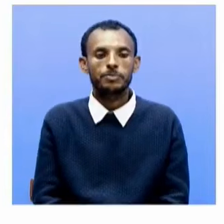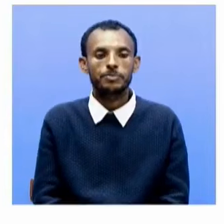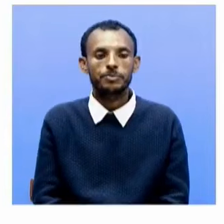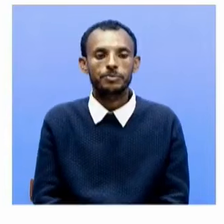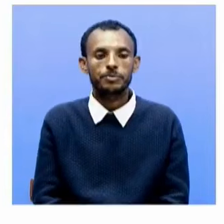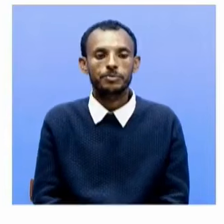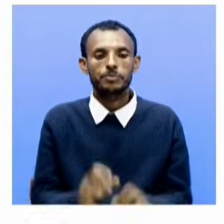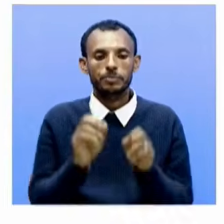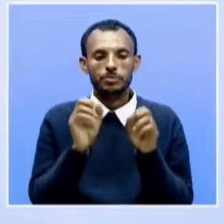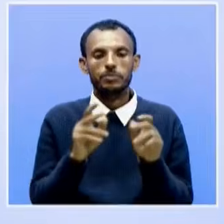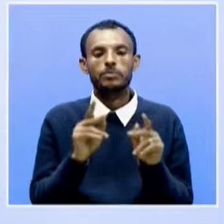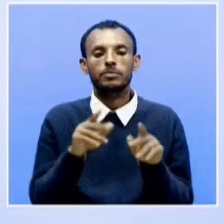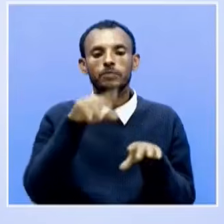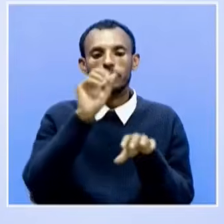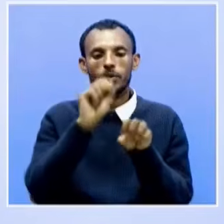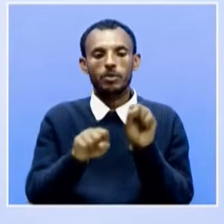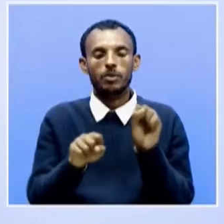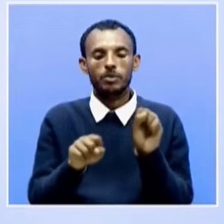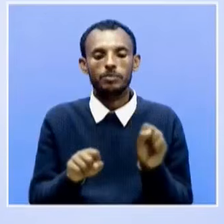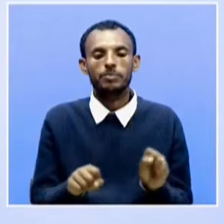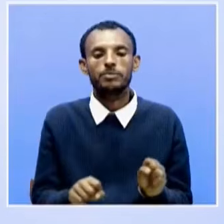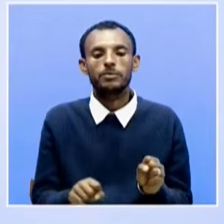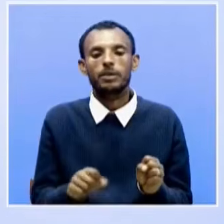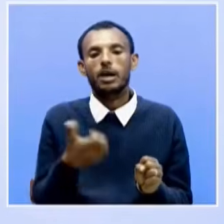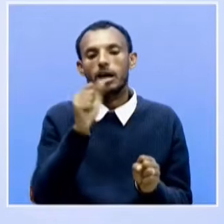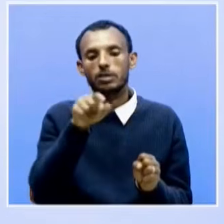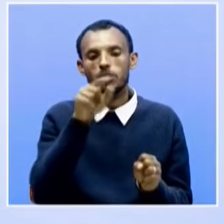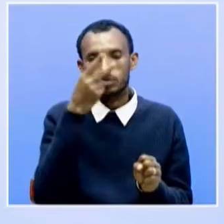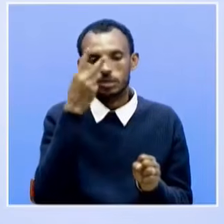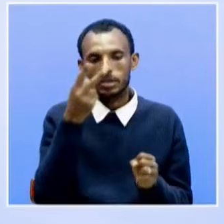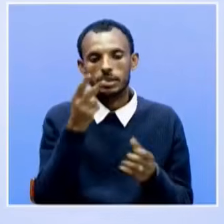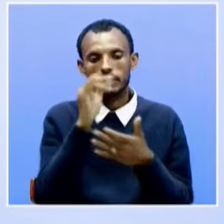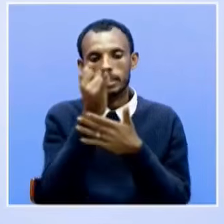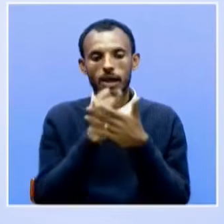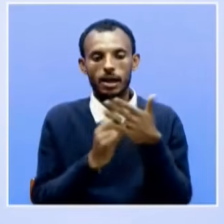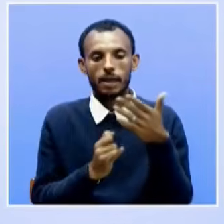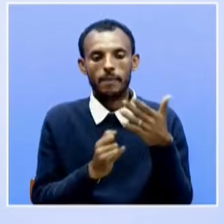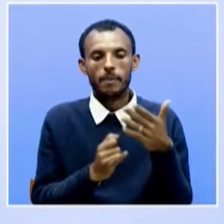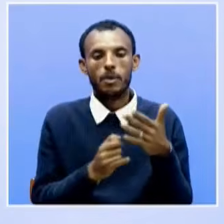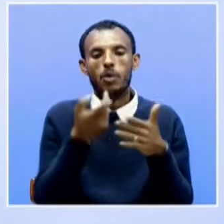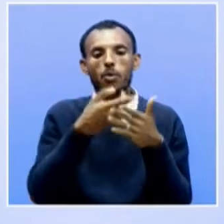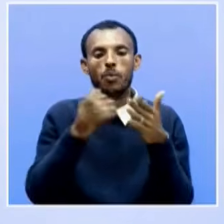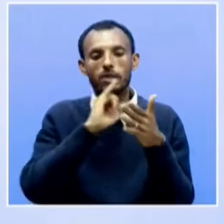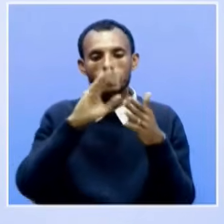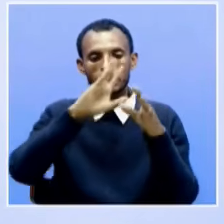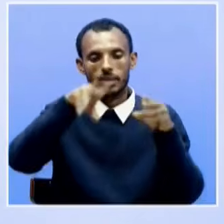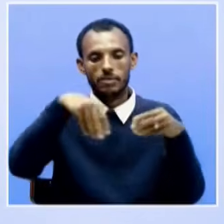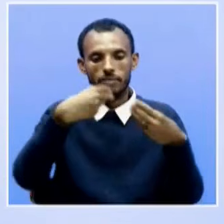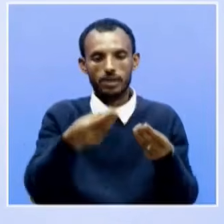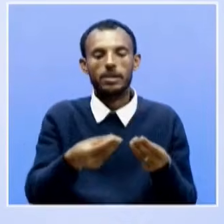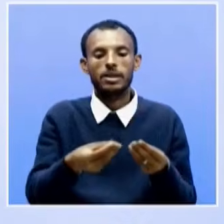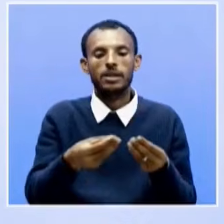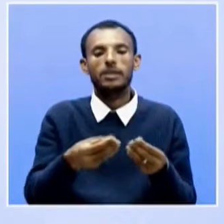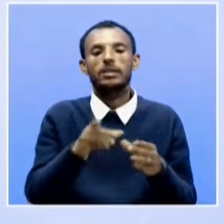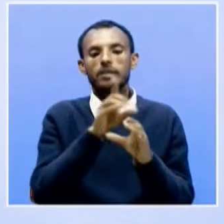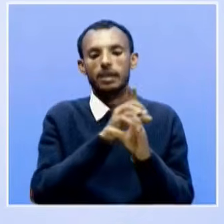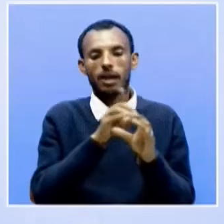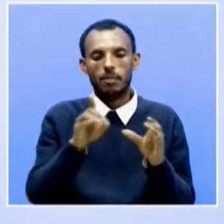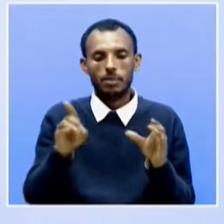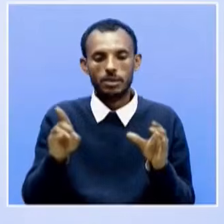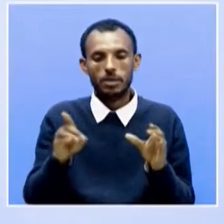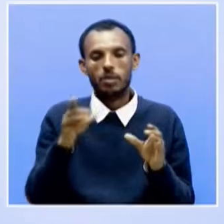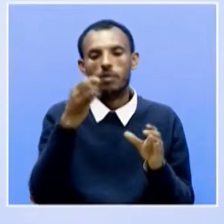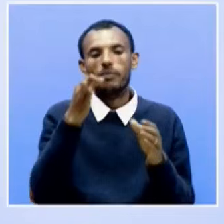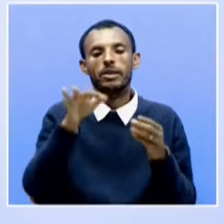Okay. So as you can see on the diagram, what is given, the diameter of